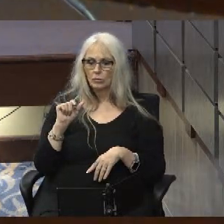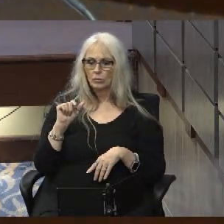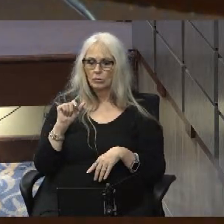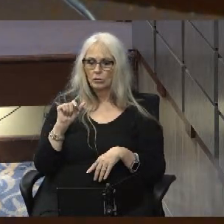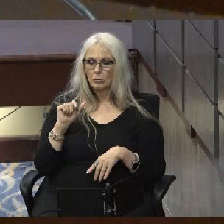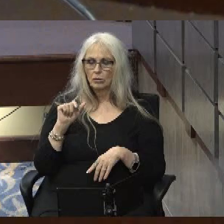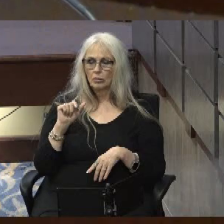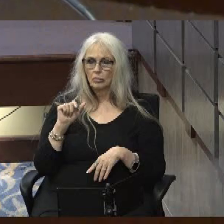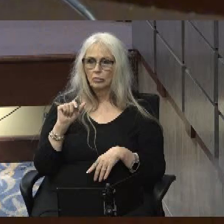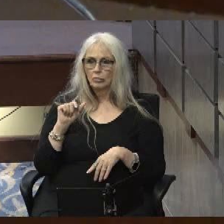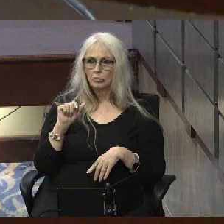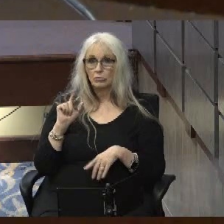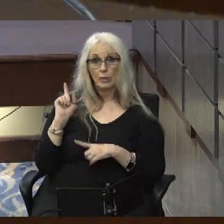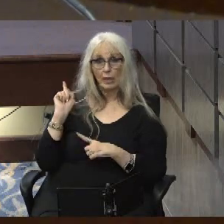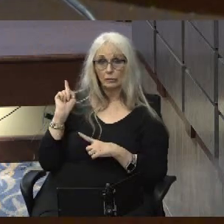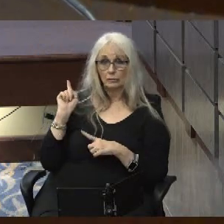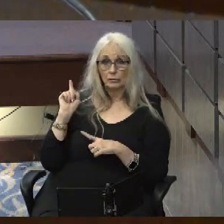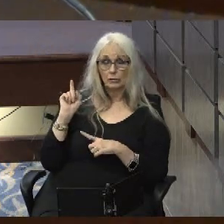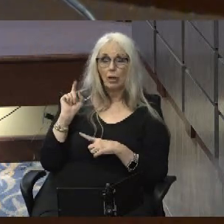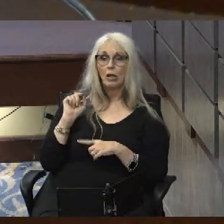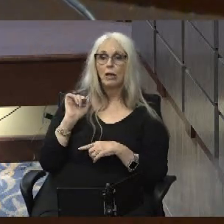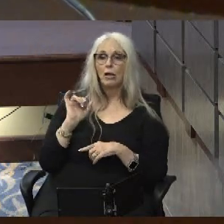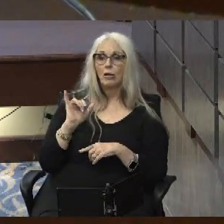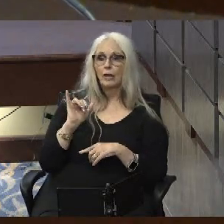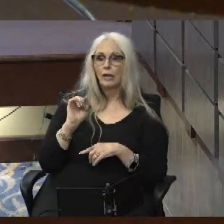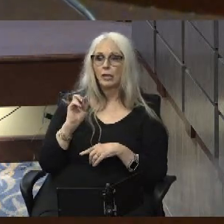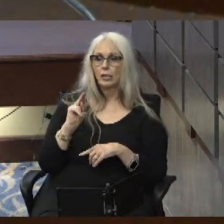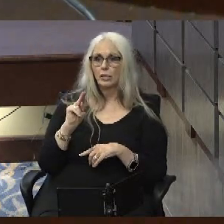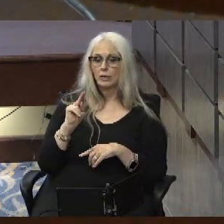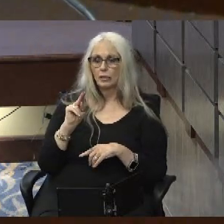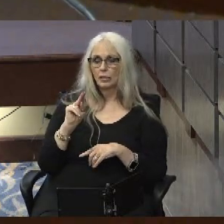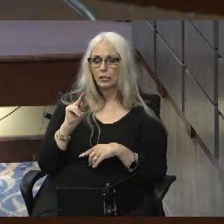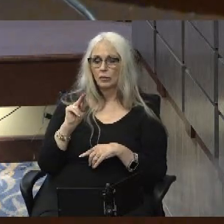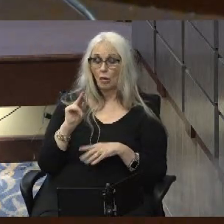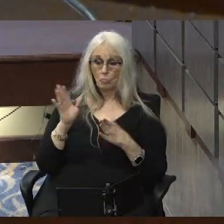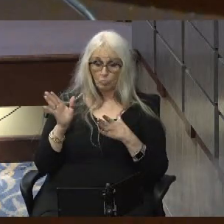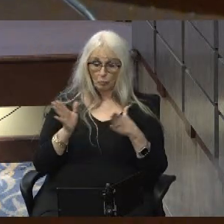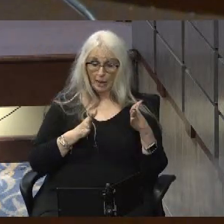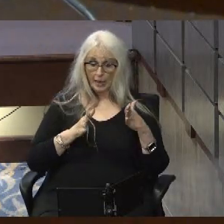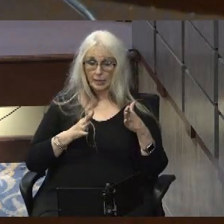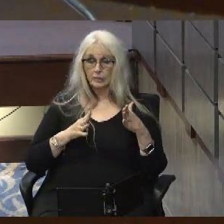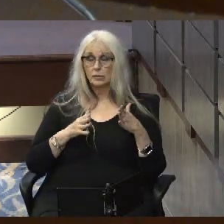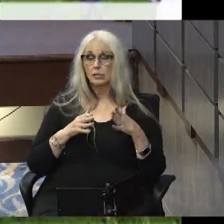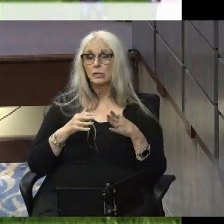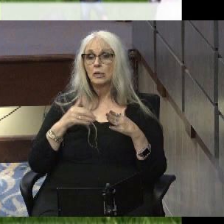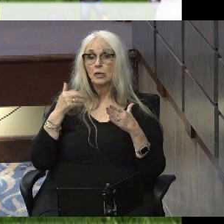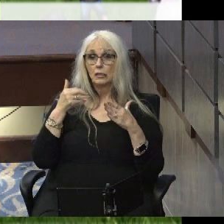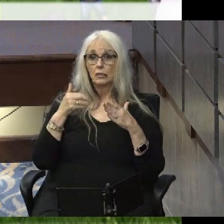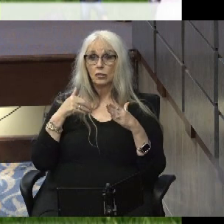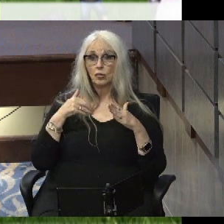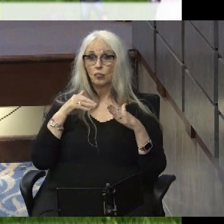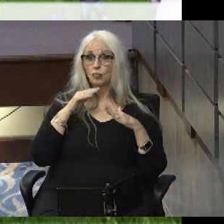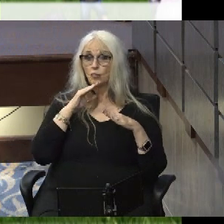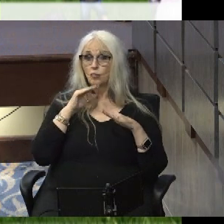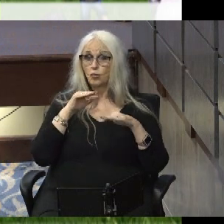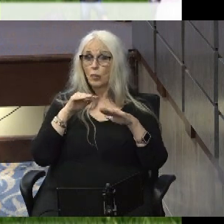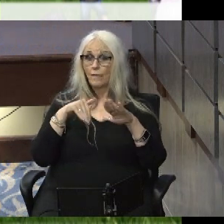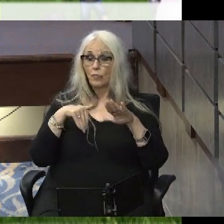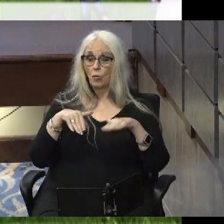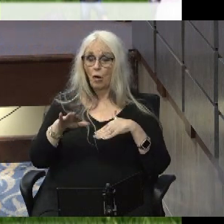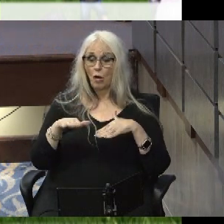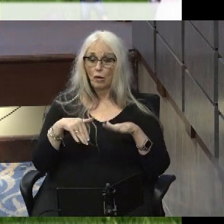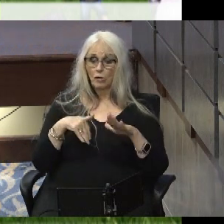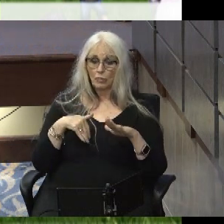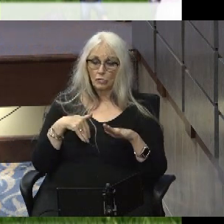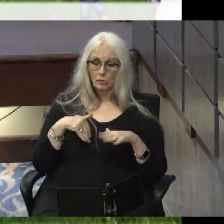Vignette. it. there you go. These, the intent is that along the Riverwalk, there would be gateway elements. So as you